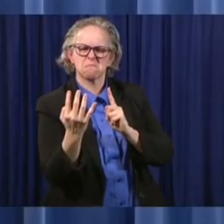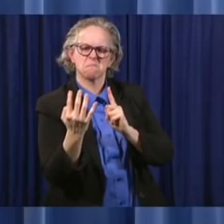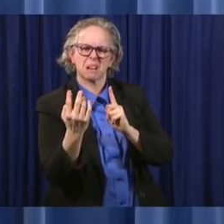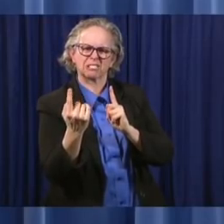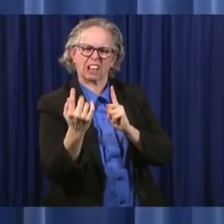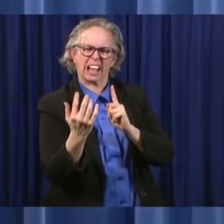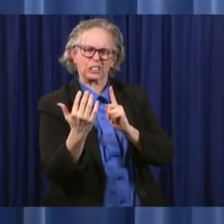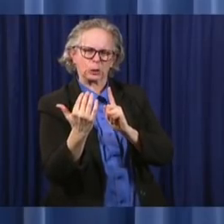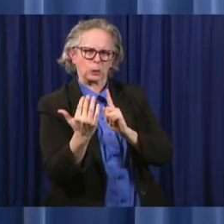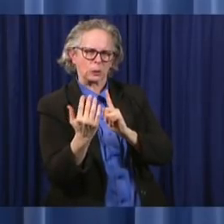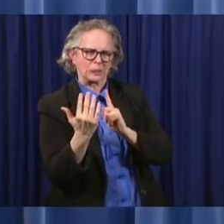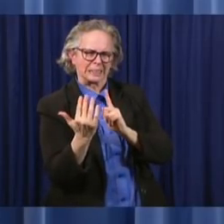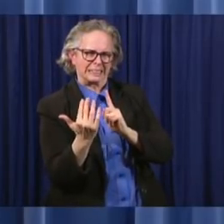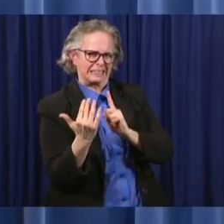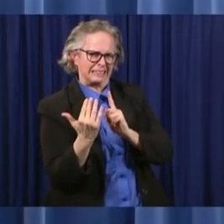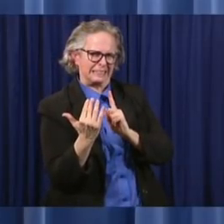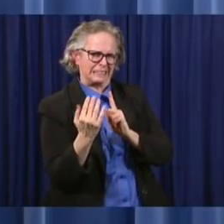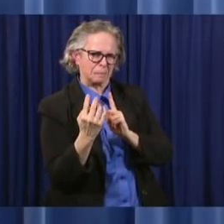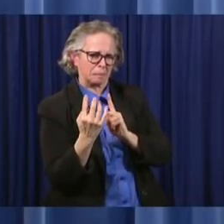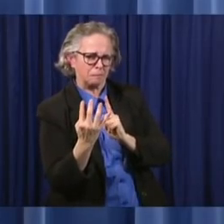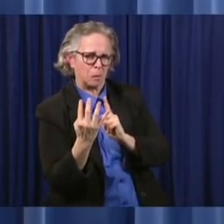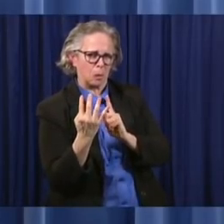depends on what we do.